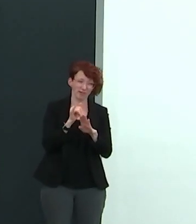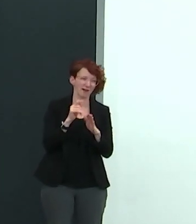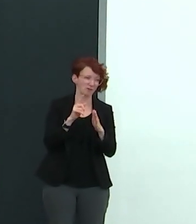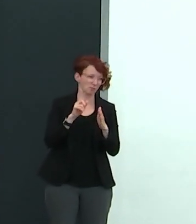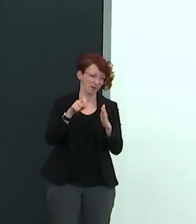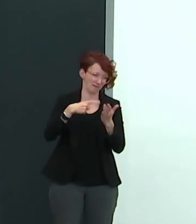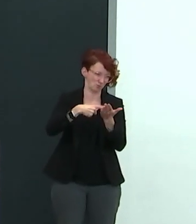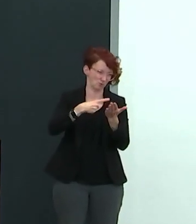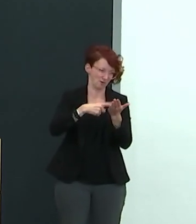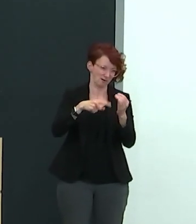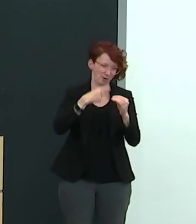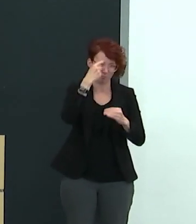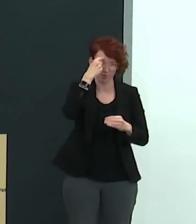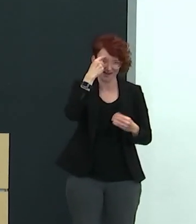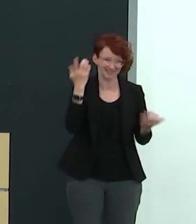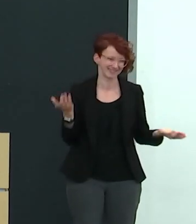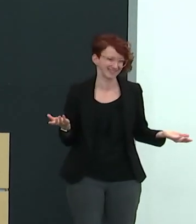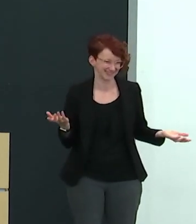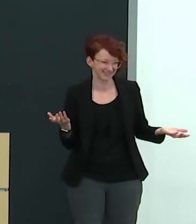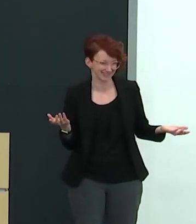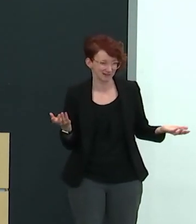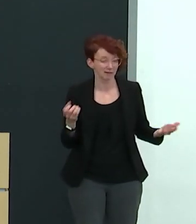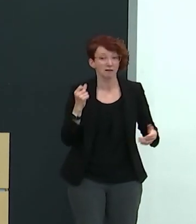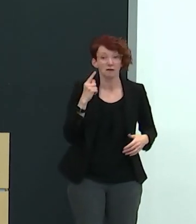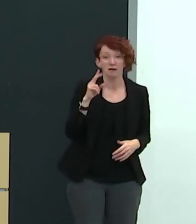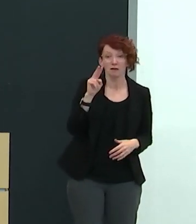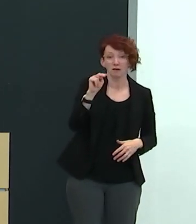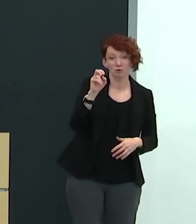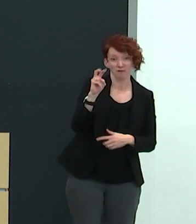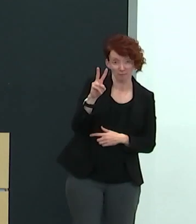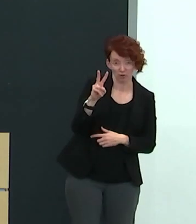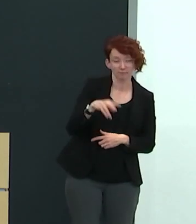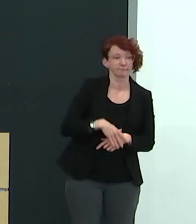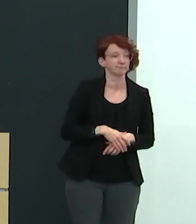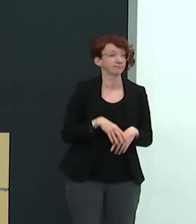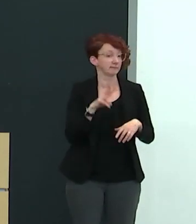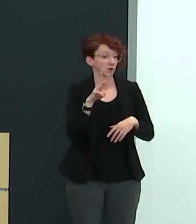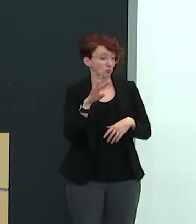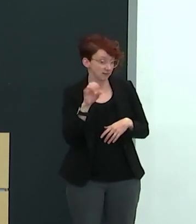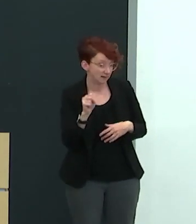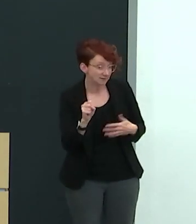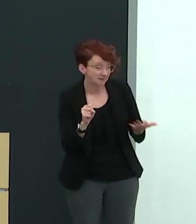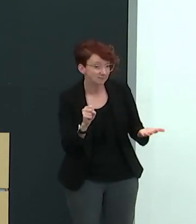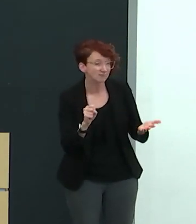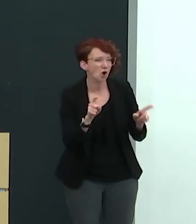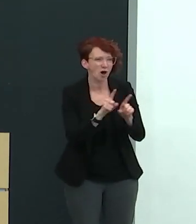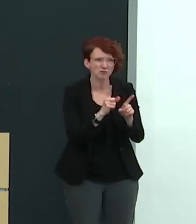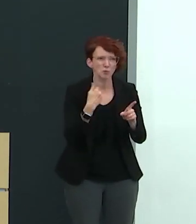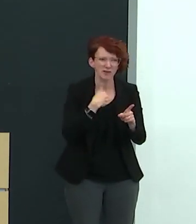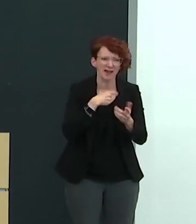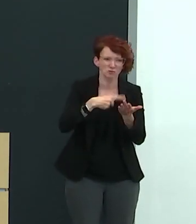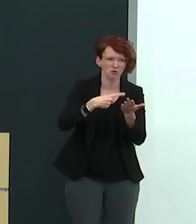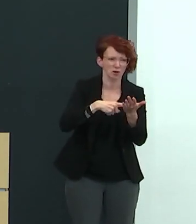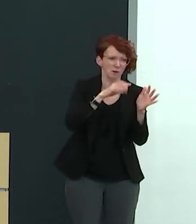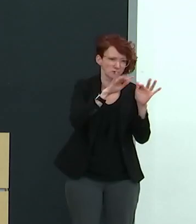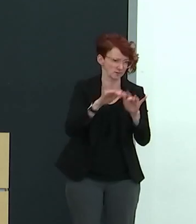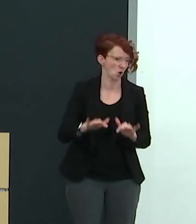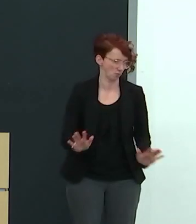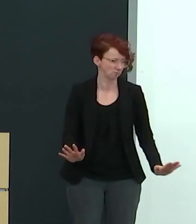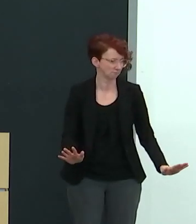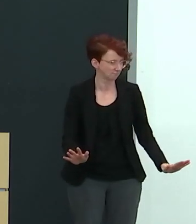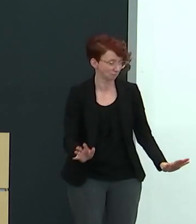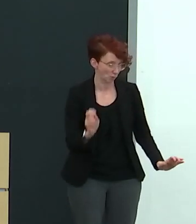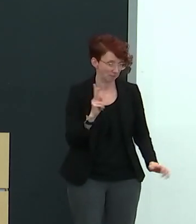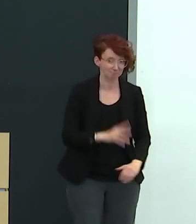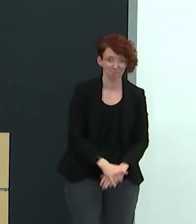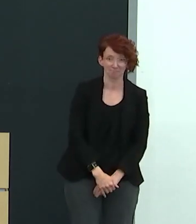brains. And because it's November and it's Wisconsin, let's also talk about snow.